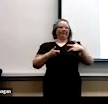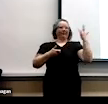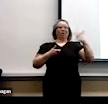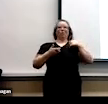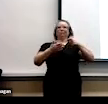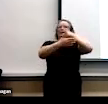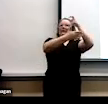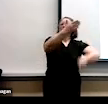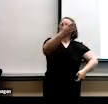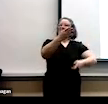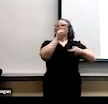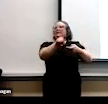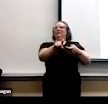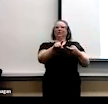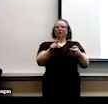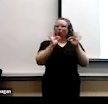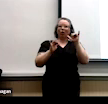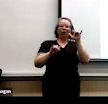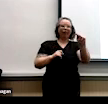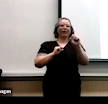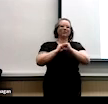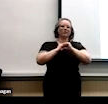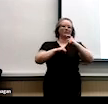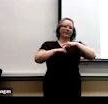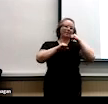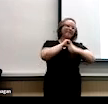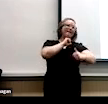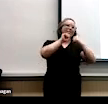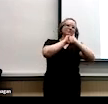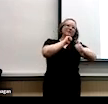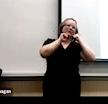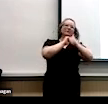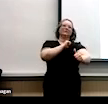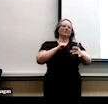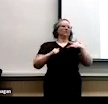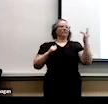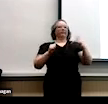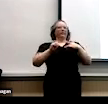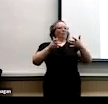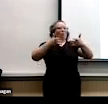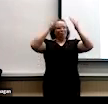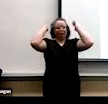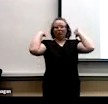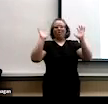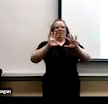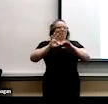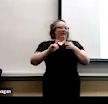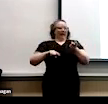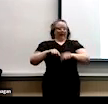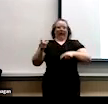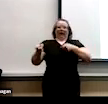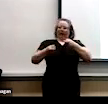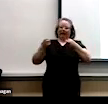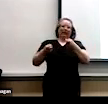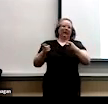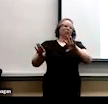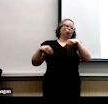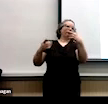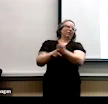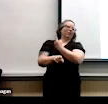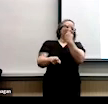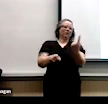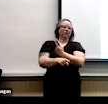always like to, just to defend my adult colleagues a little bit. If my adult colleagues are trying to figure out what services they're going to provide to what